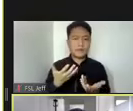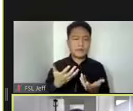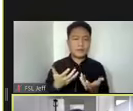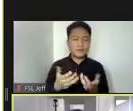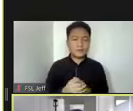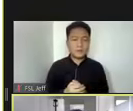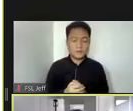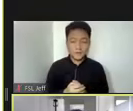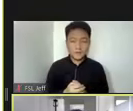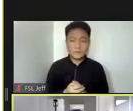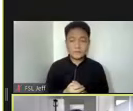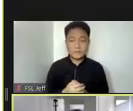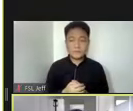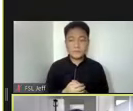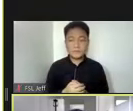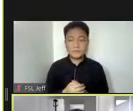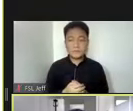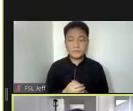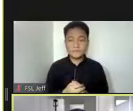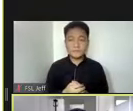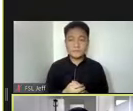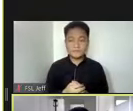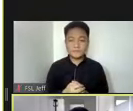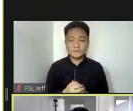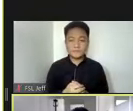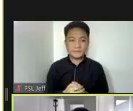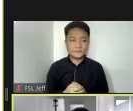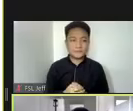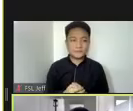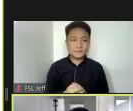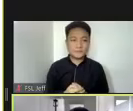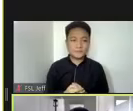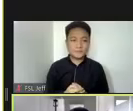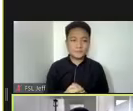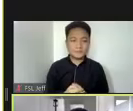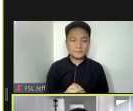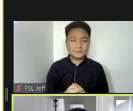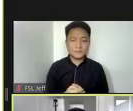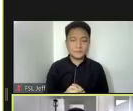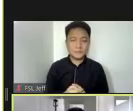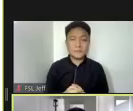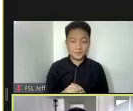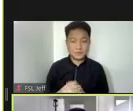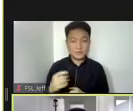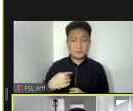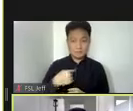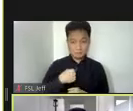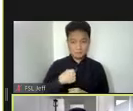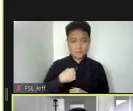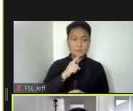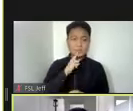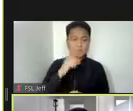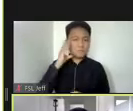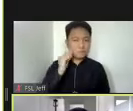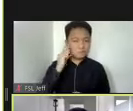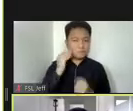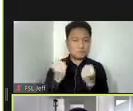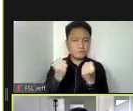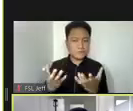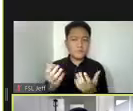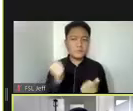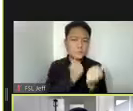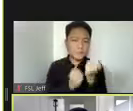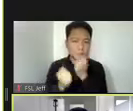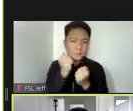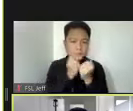Captain A went through countless times of mistakes, losses, rejection, frustration,